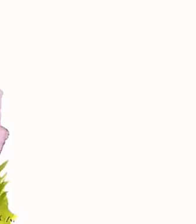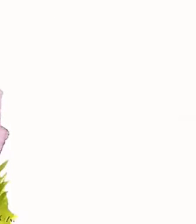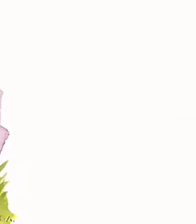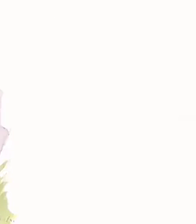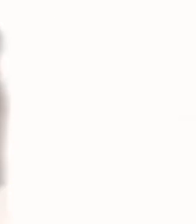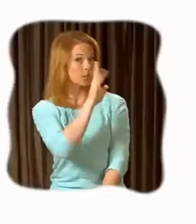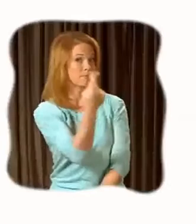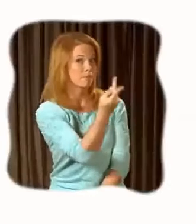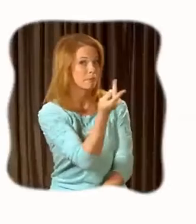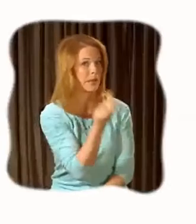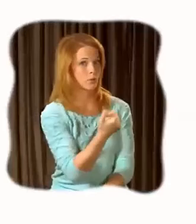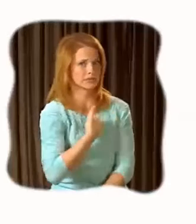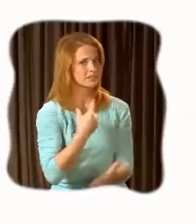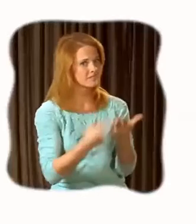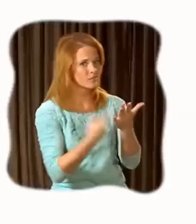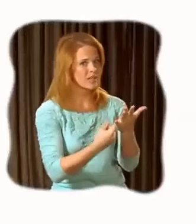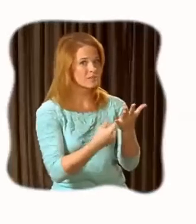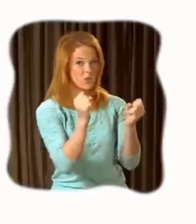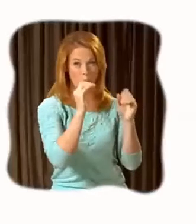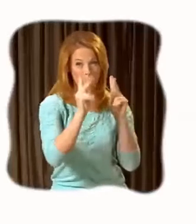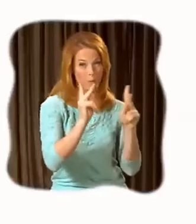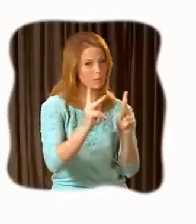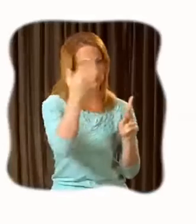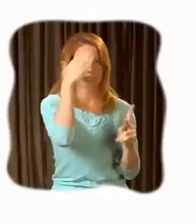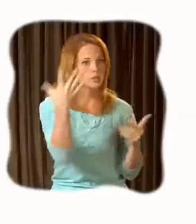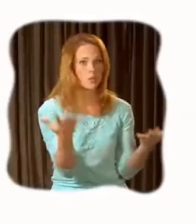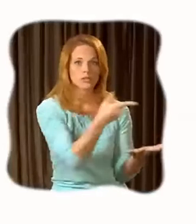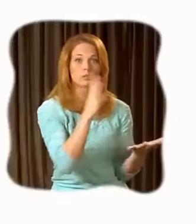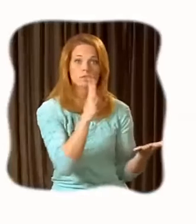She talked backwards to herself sometimes so no one would know what she was saying.